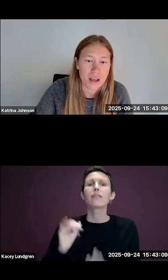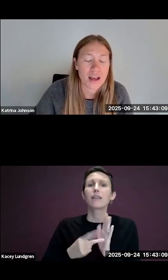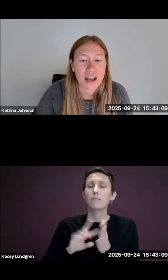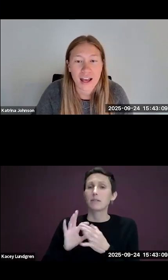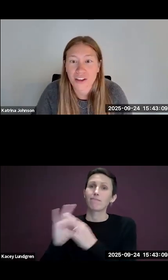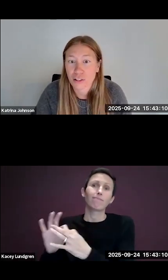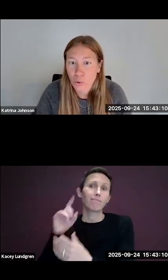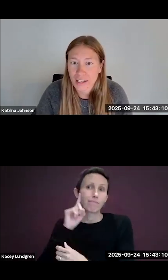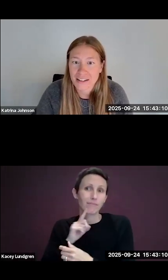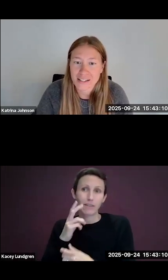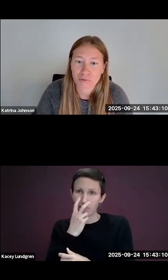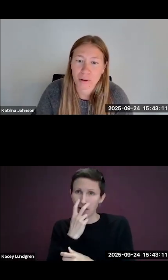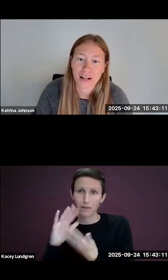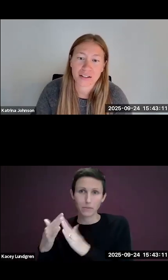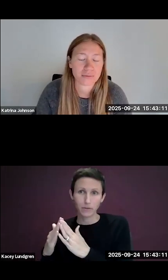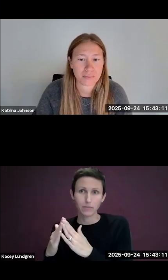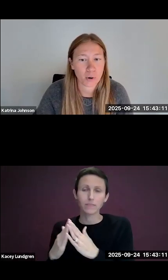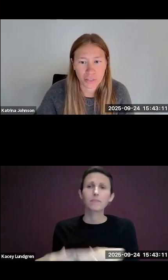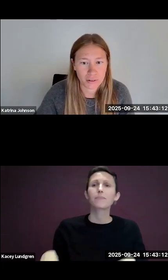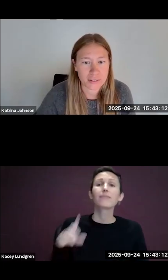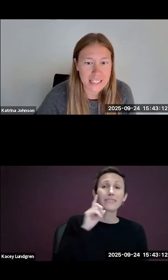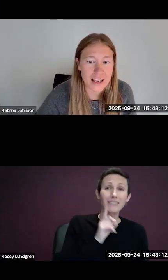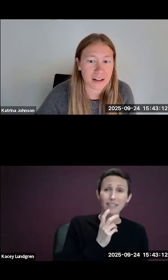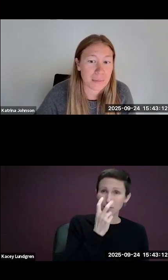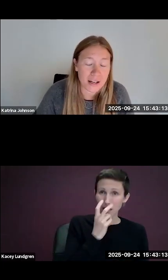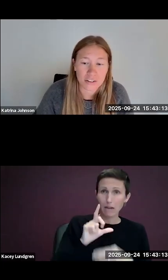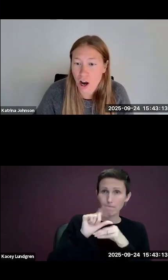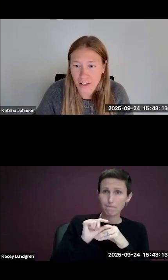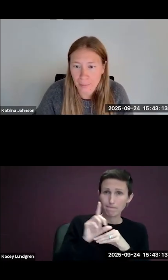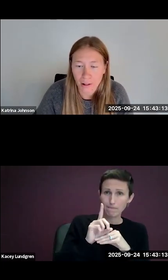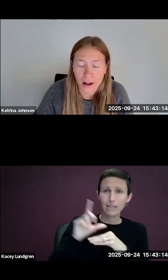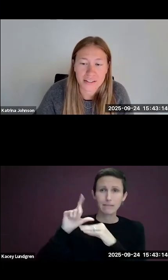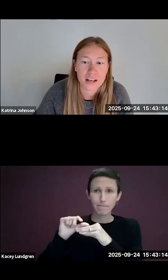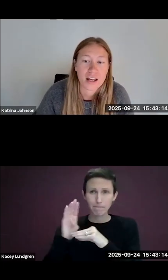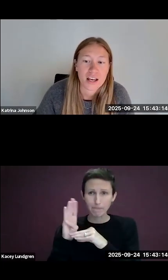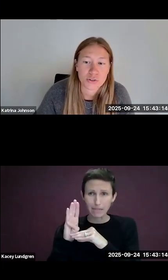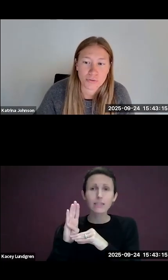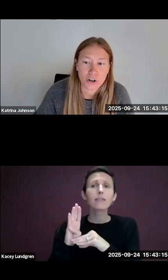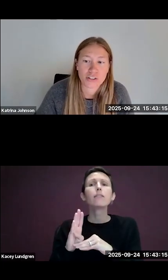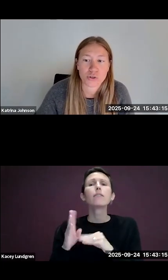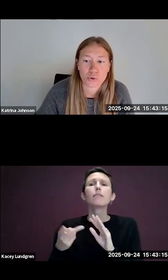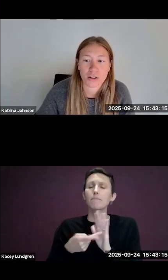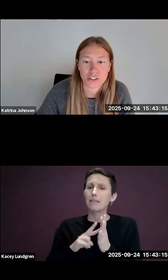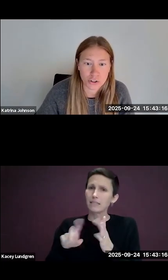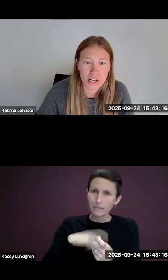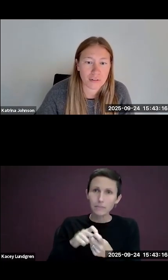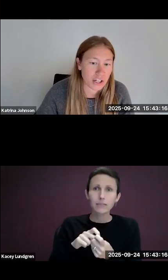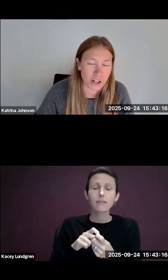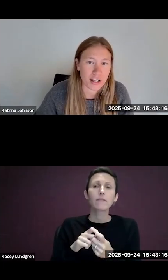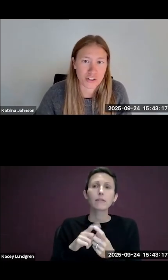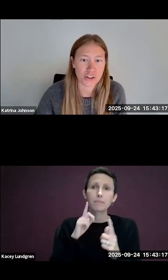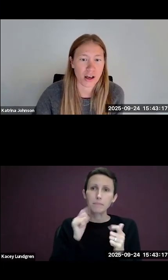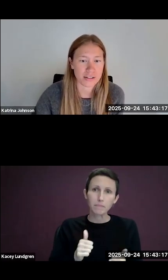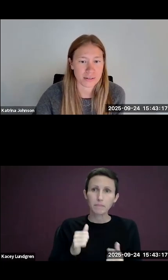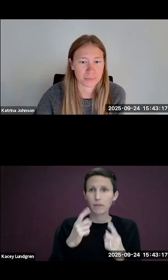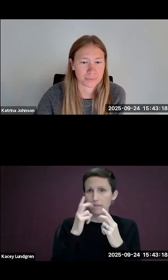identity. And then lowercase deafblind, both D and B, not capitalized, is referring to the degree of